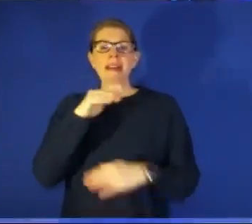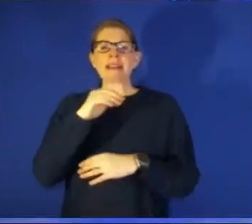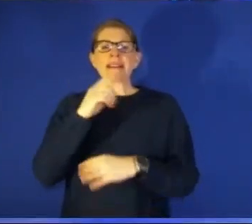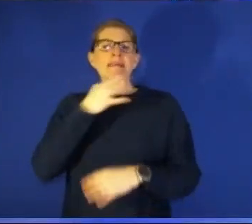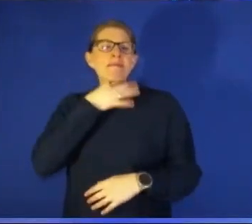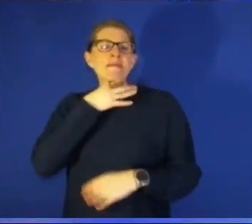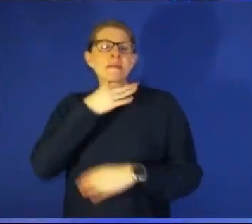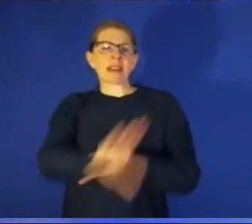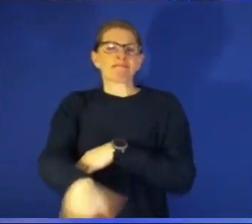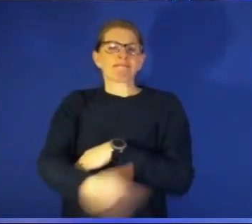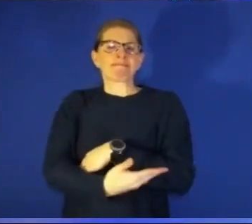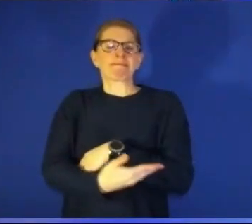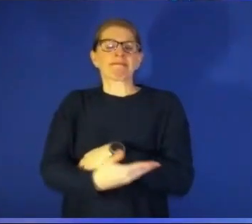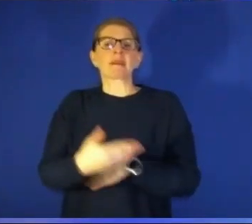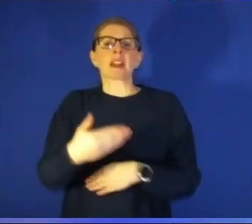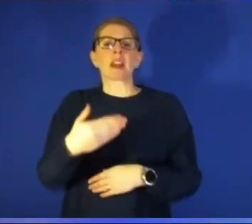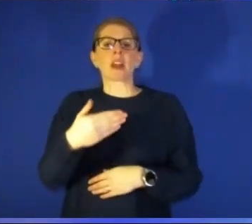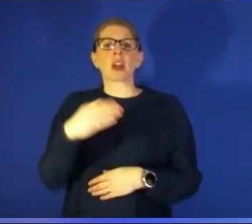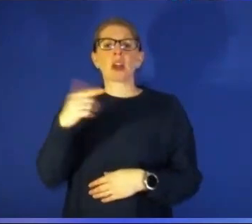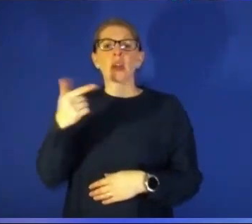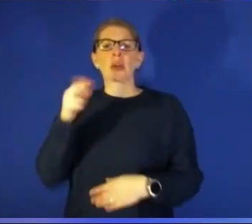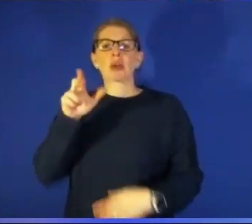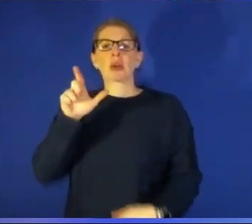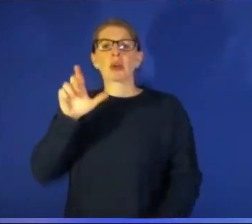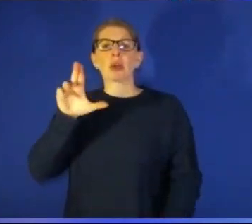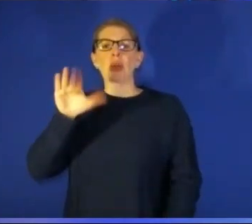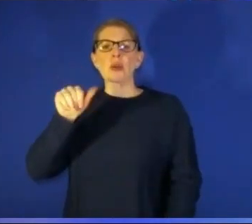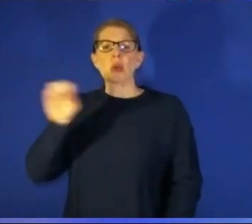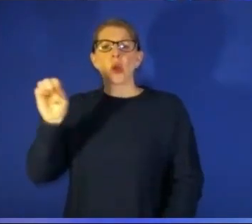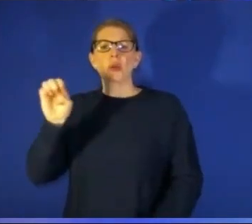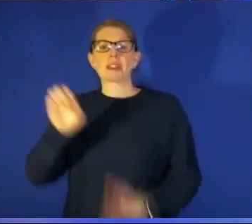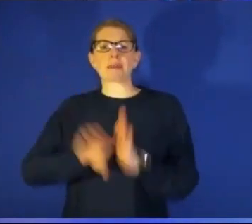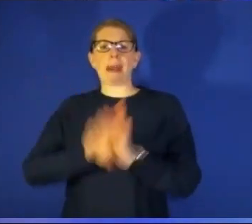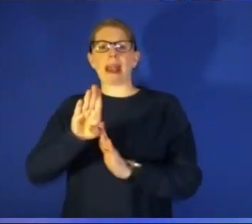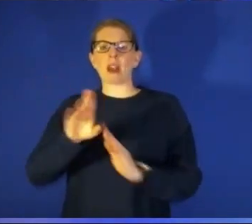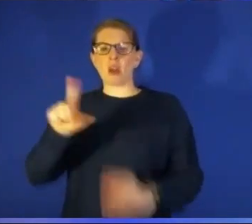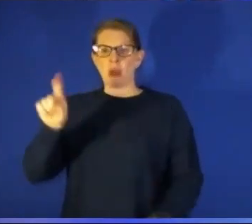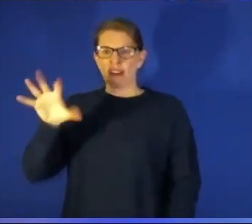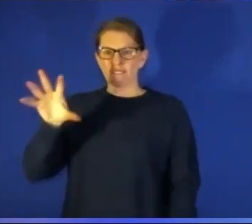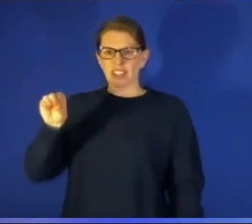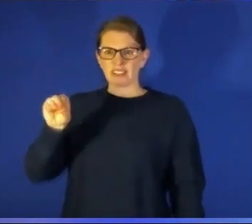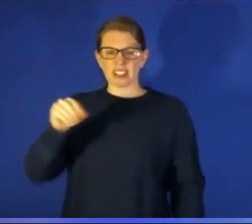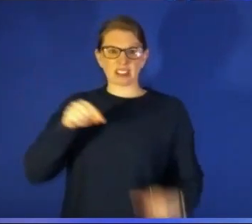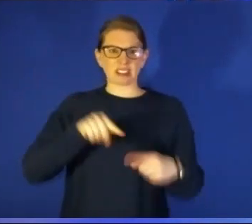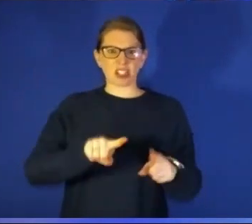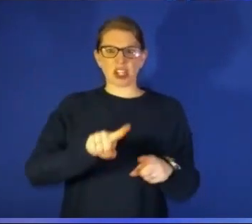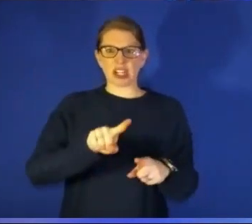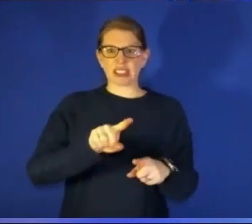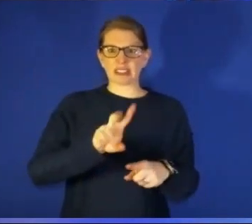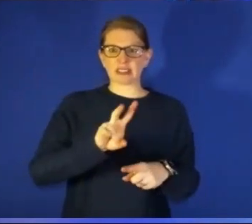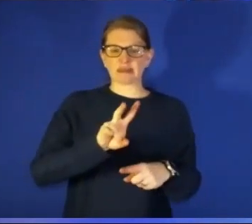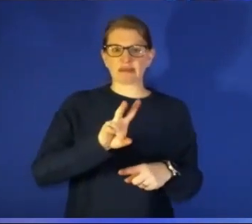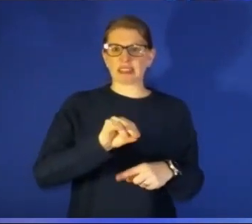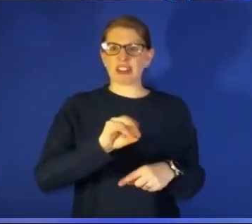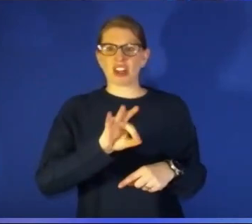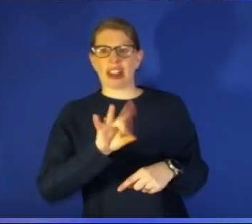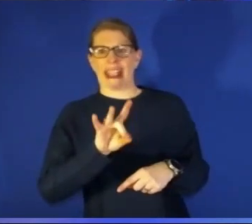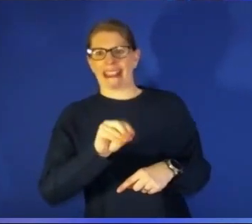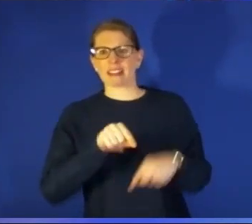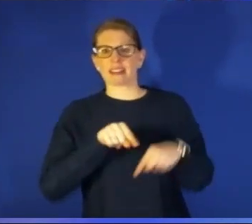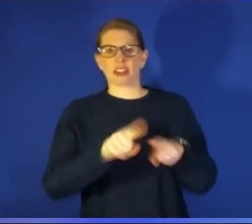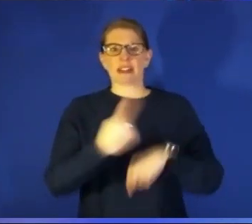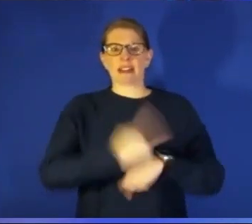150 when it's normal during the day. What does that mean? What is 150, Dr. Robbins? Your eyes just got big. Yeah, well that's